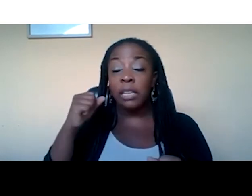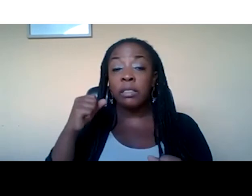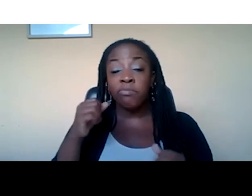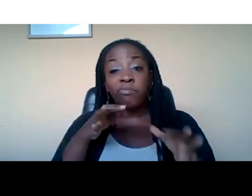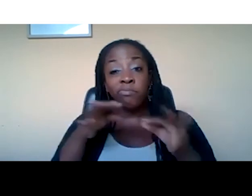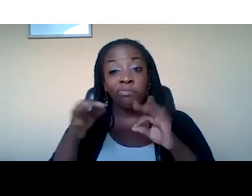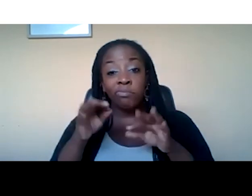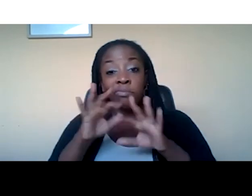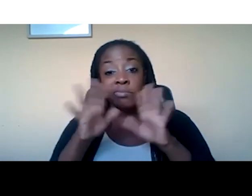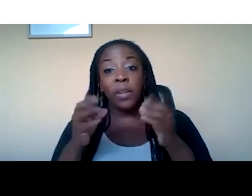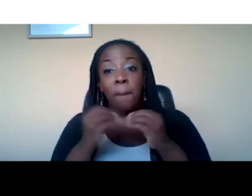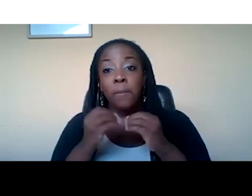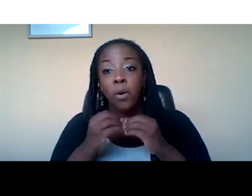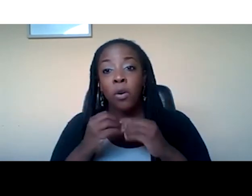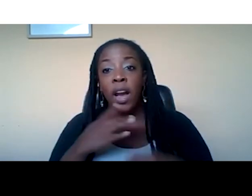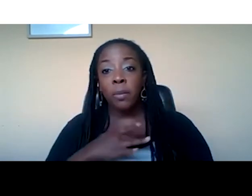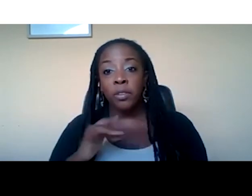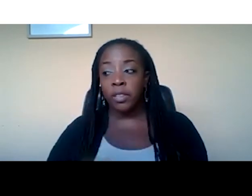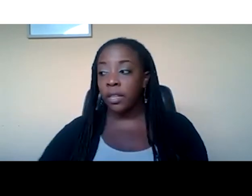that.